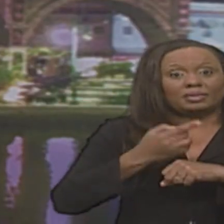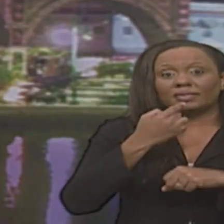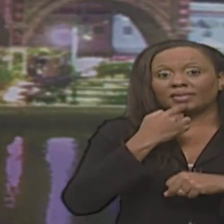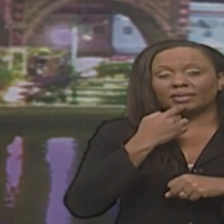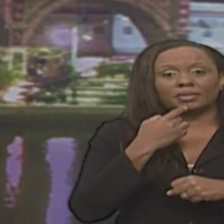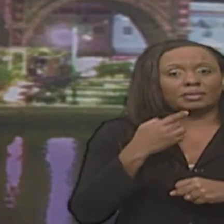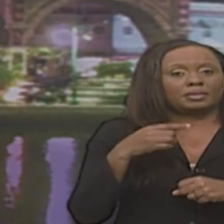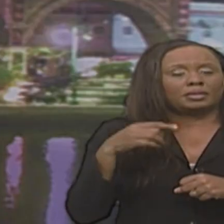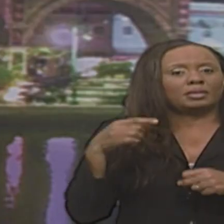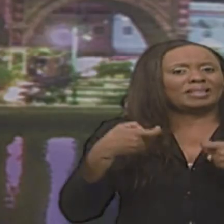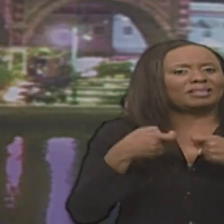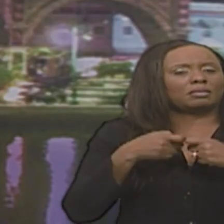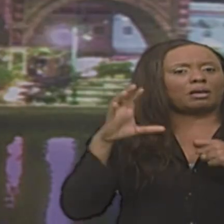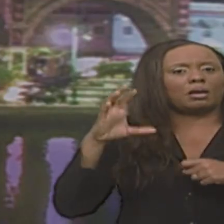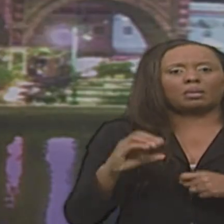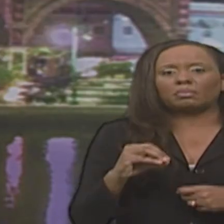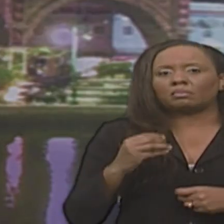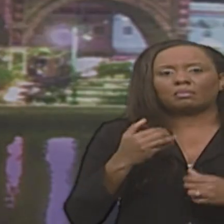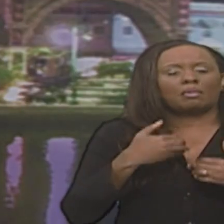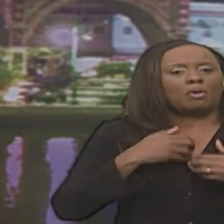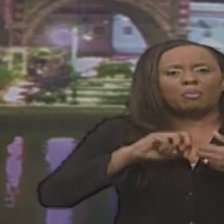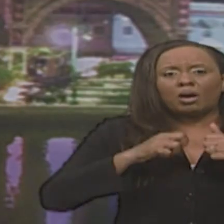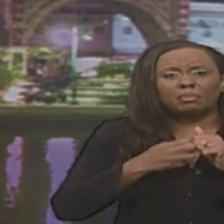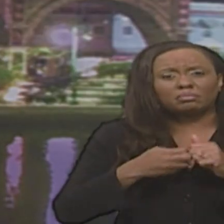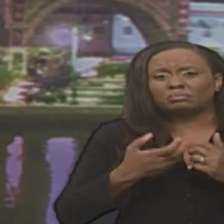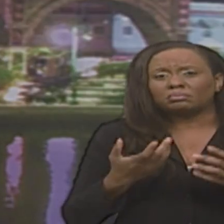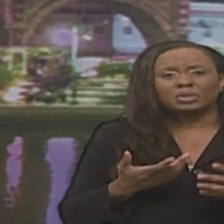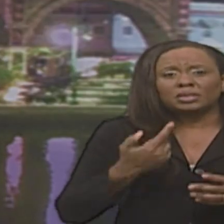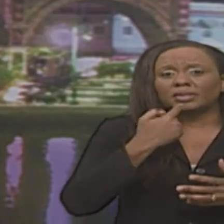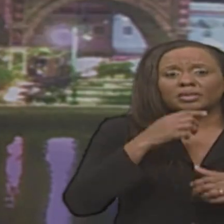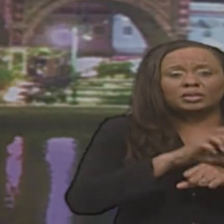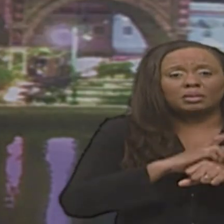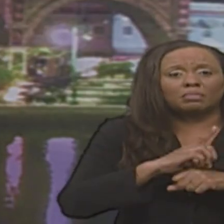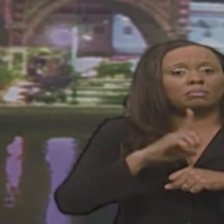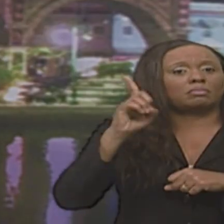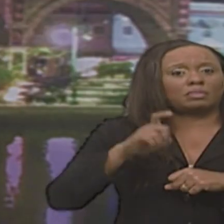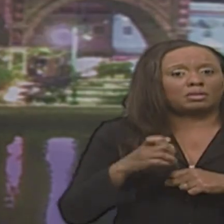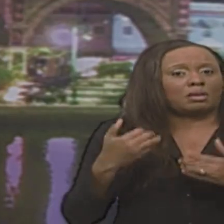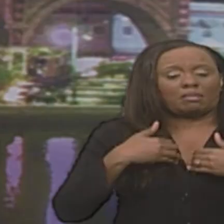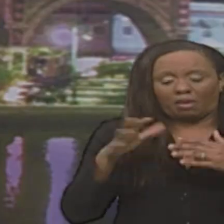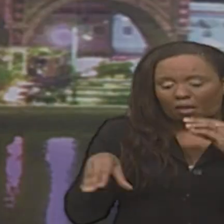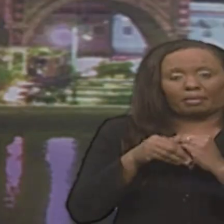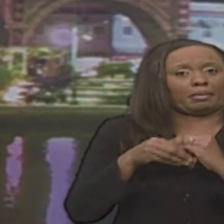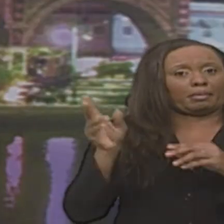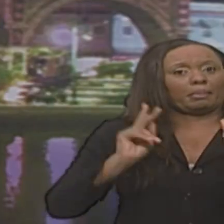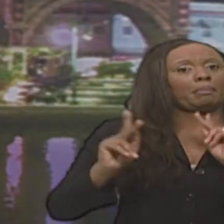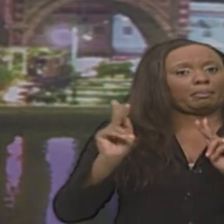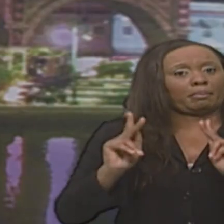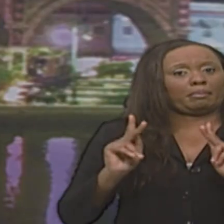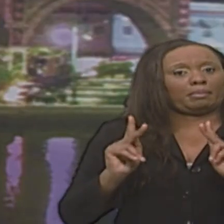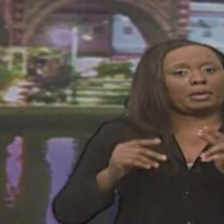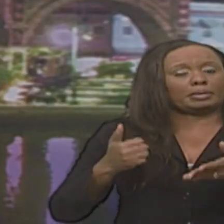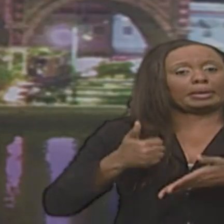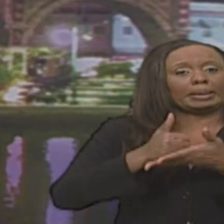facing severe competition for resources and personnel from other electricity companies in the region. Mr. Stamp says Dominica will have